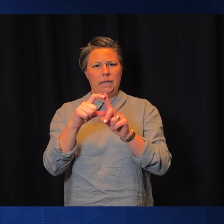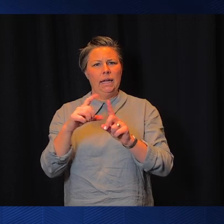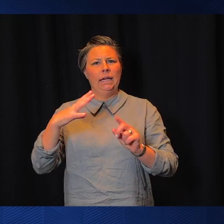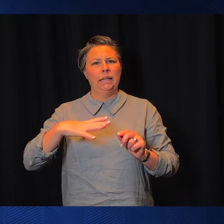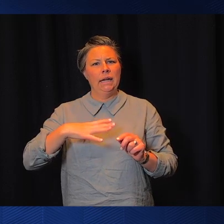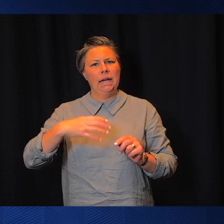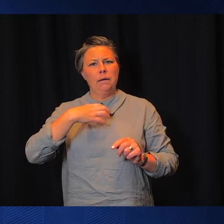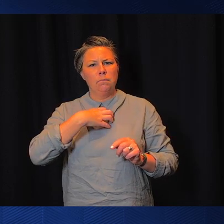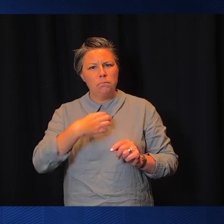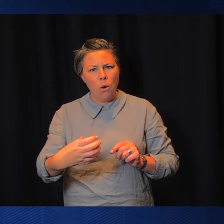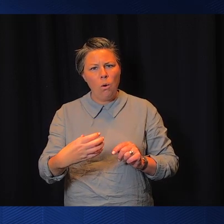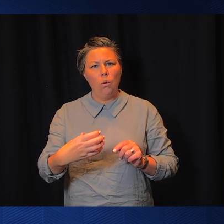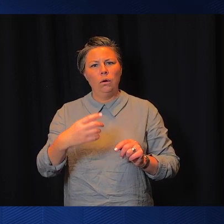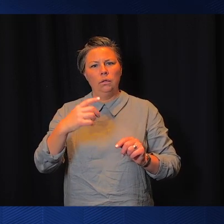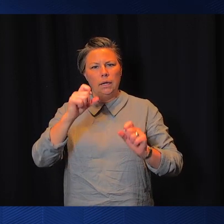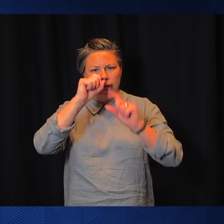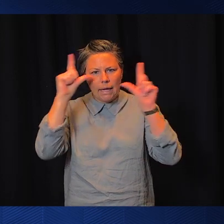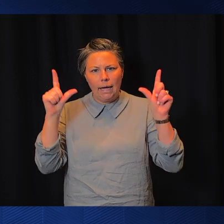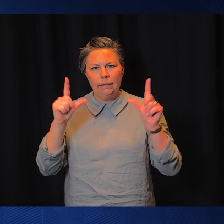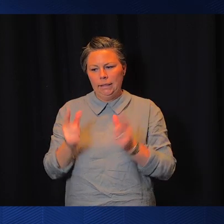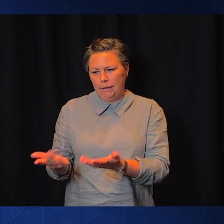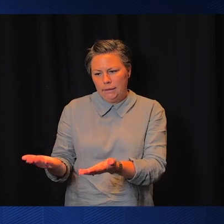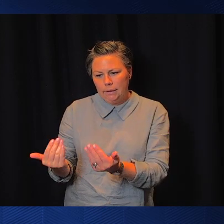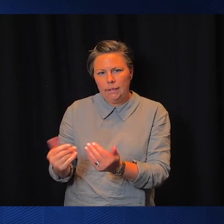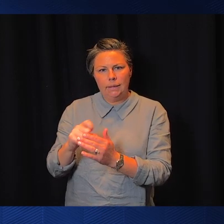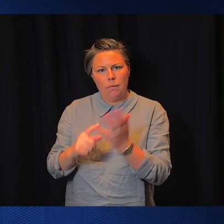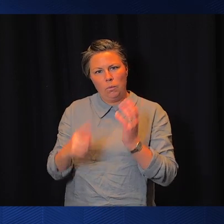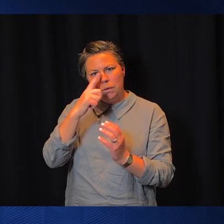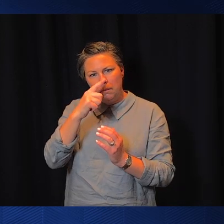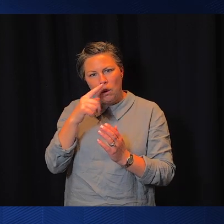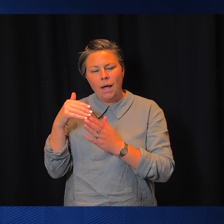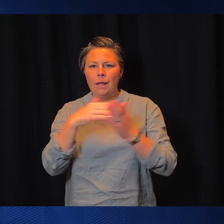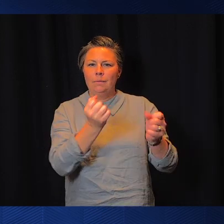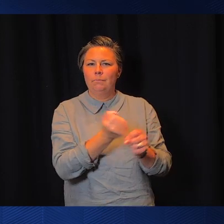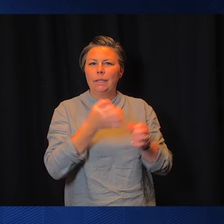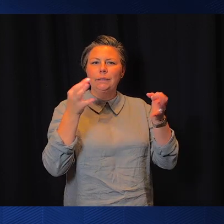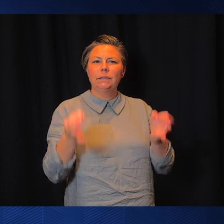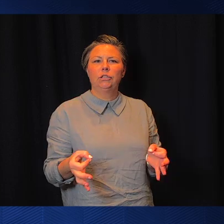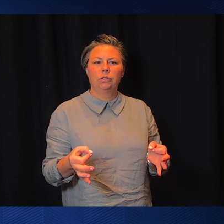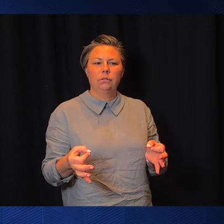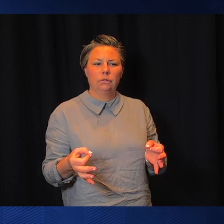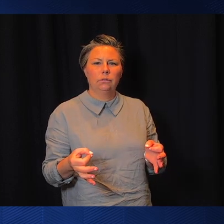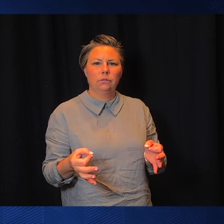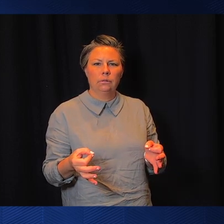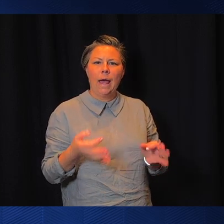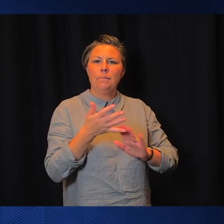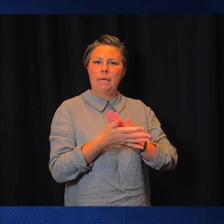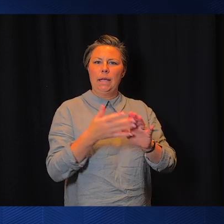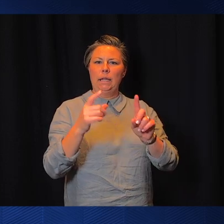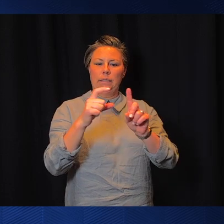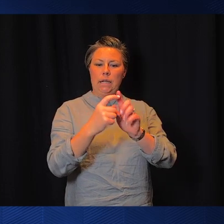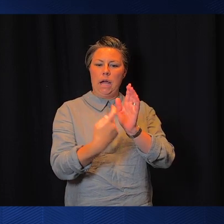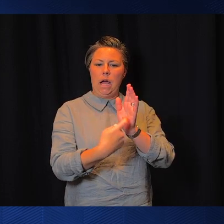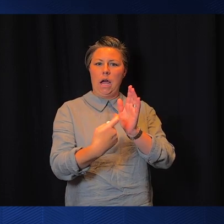decision making as strong enablers of maximum contribution to the DRR sector.